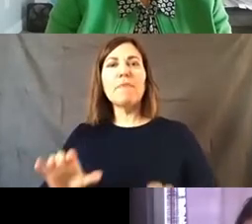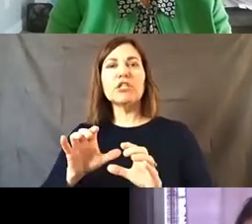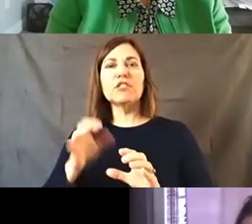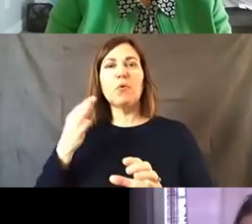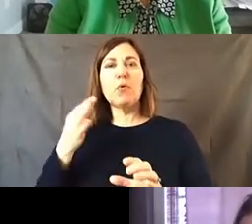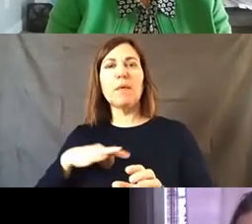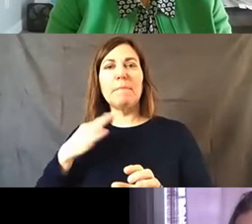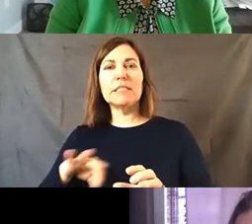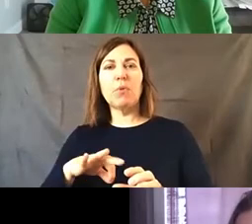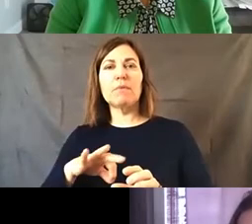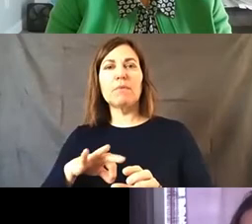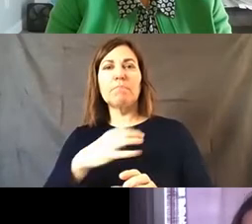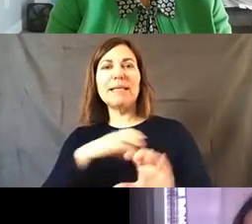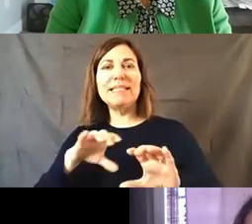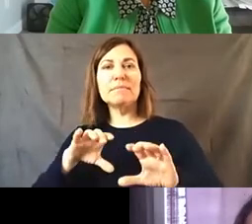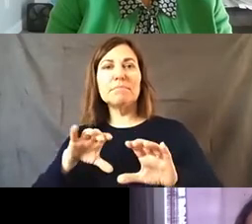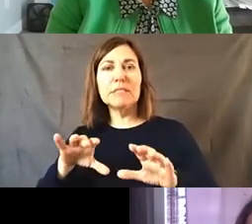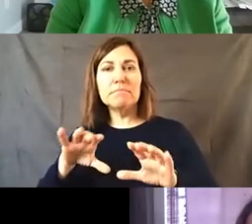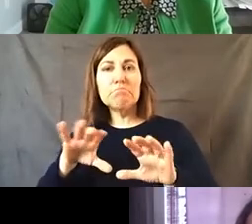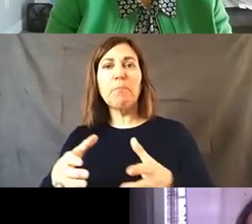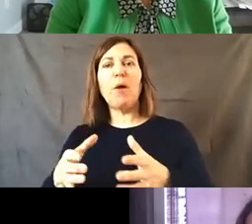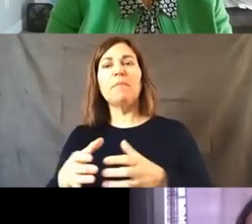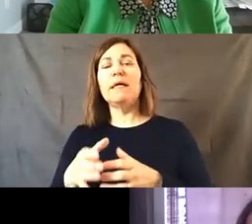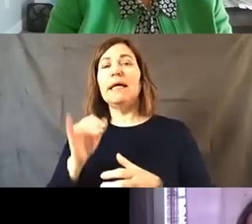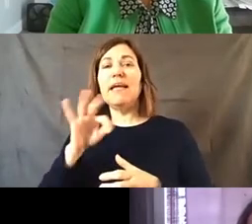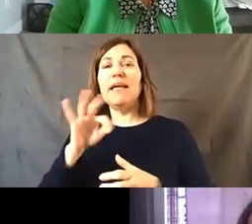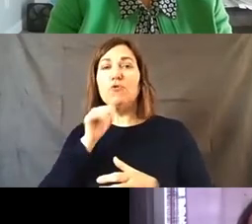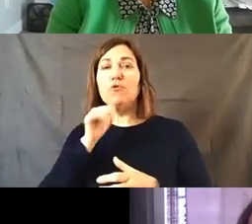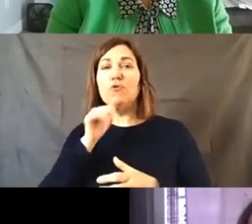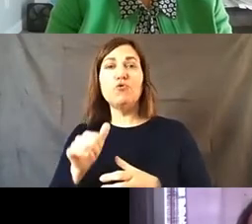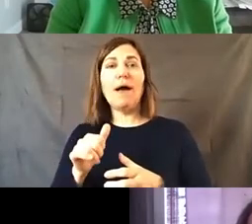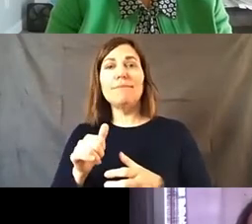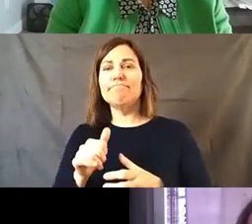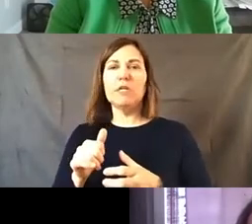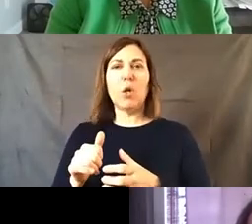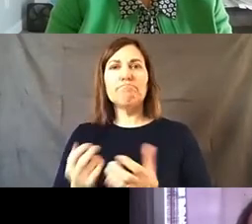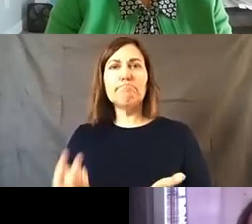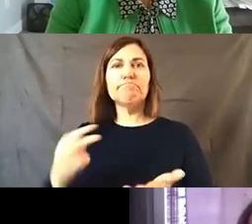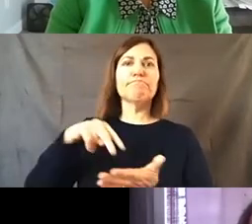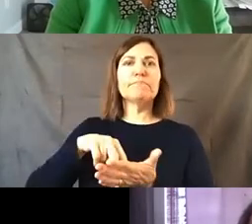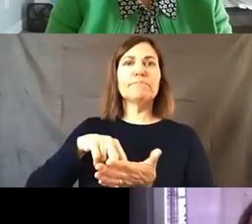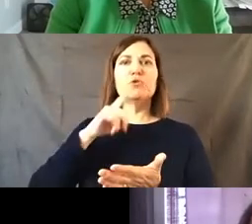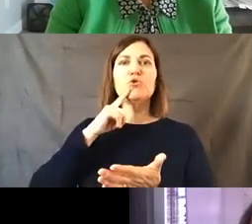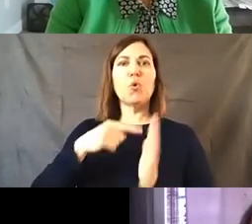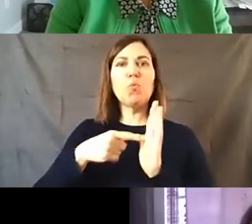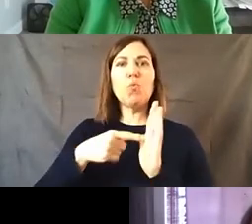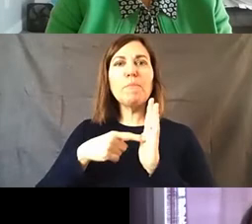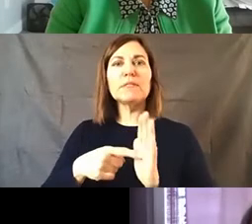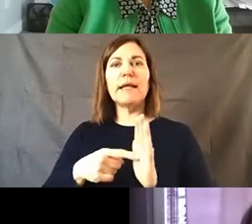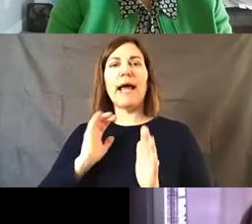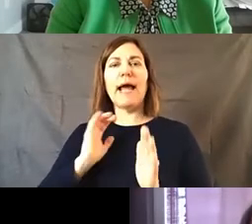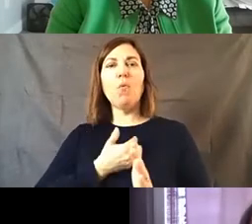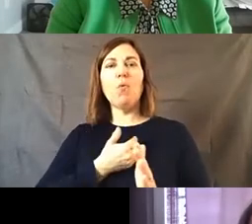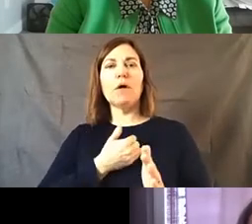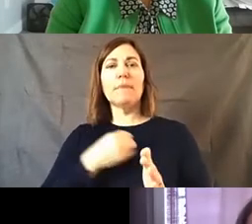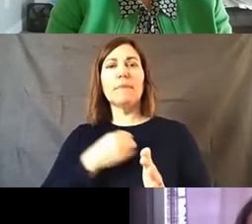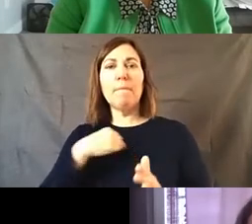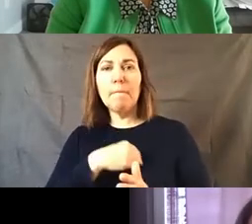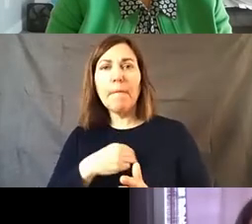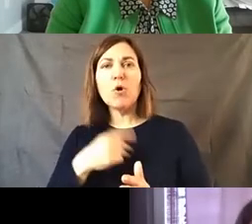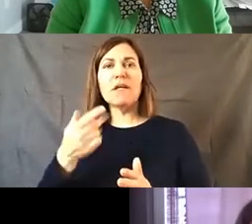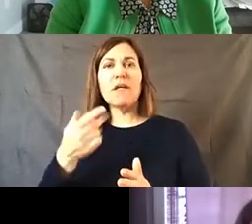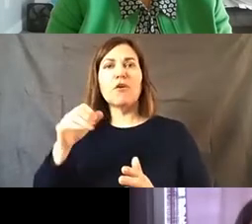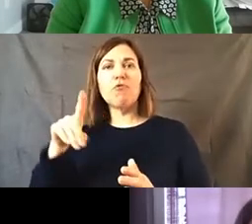Department. If you do not step up to respond and resolve this issue with our Grand Inca and Inca of our and our members of the Iroquois Confederacy